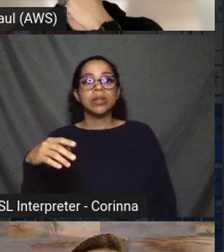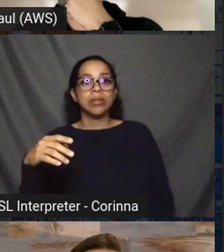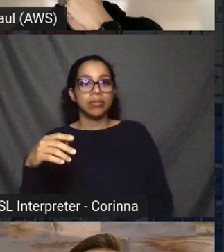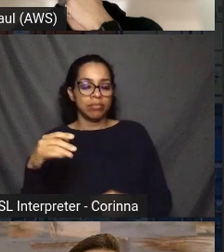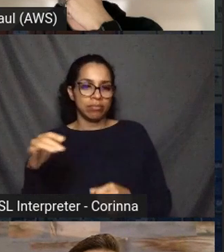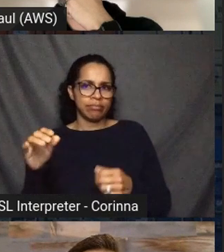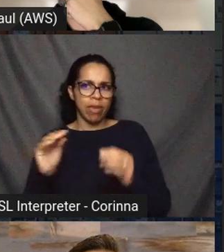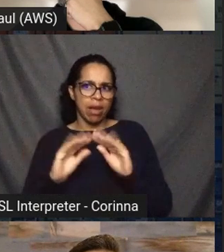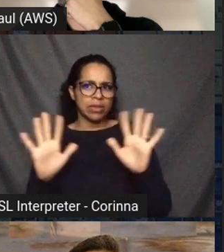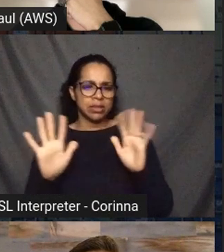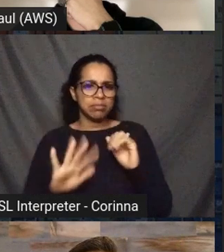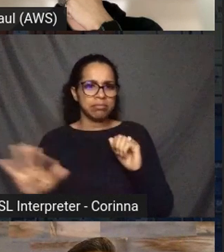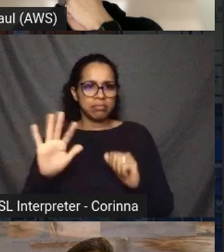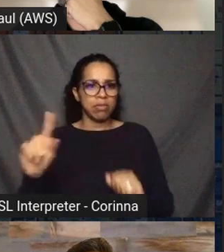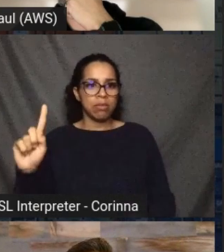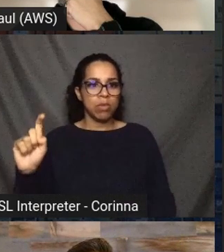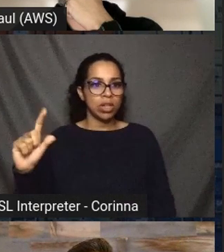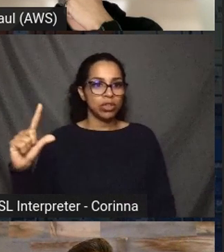about 125